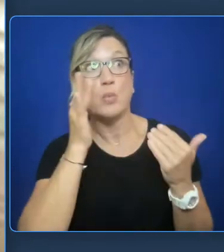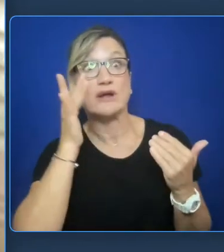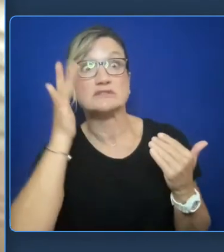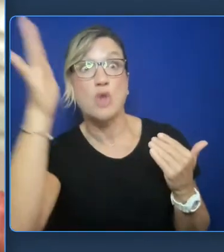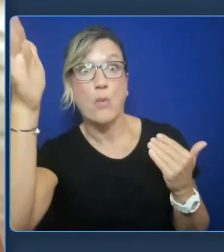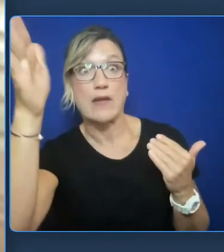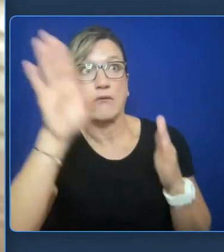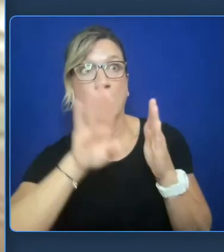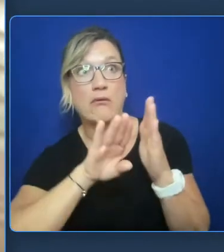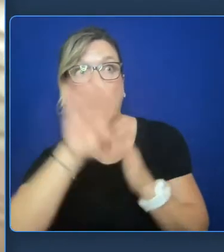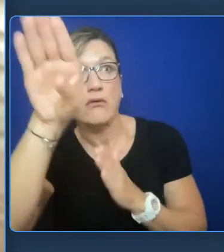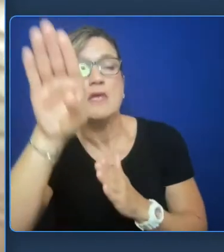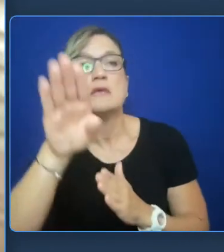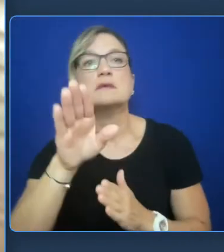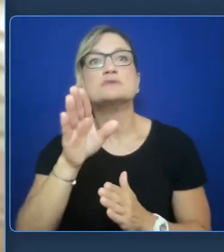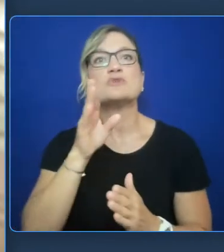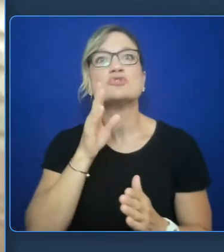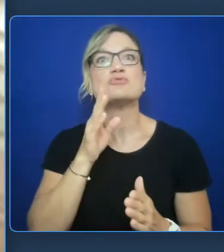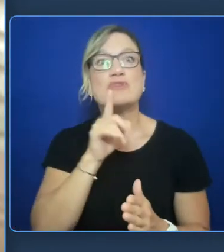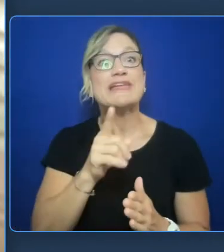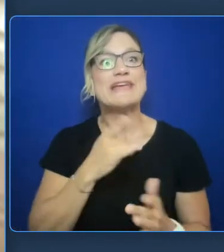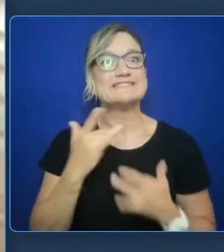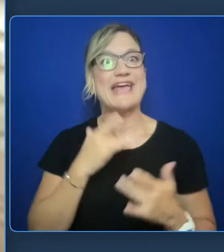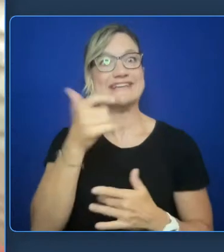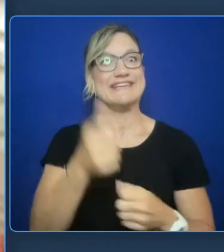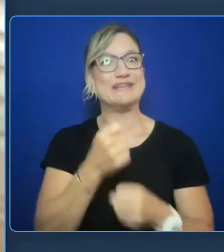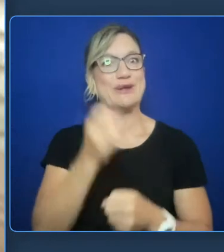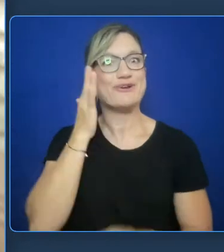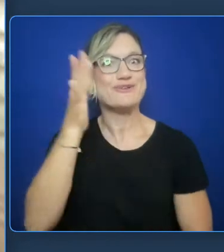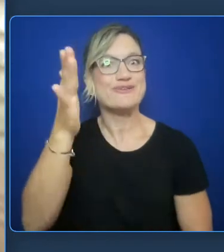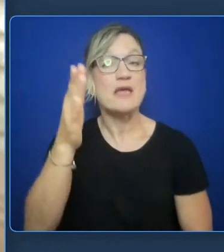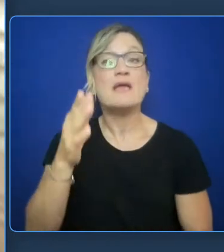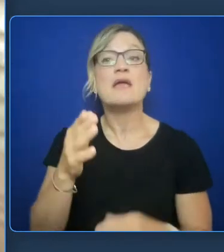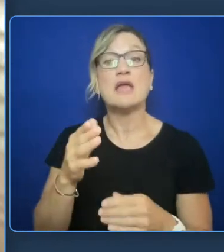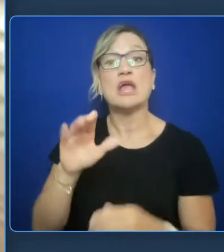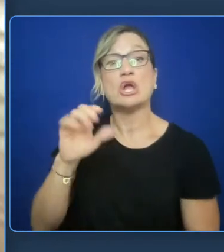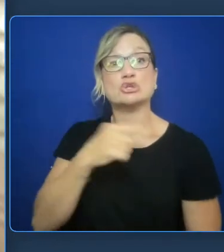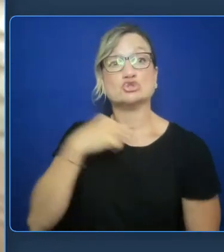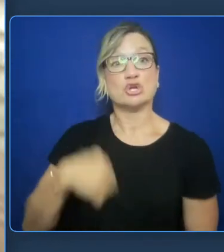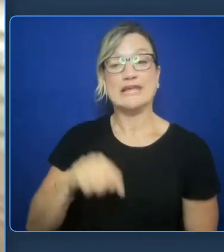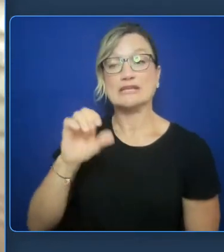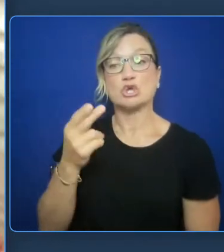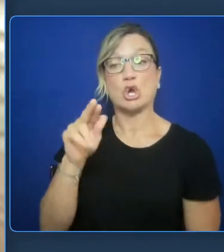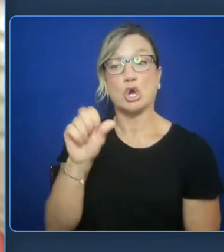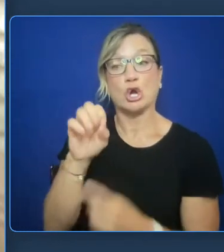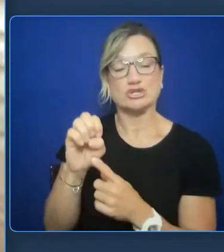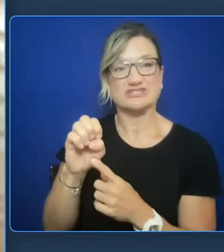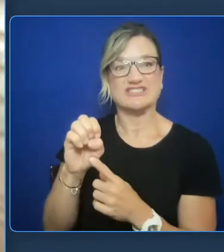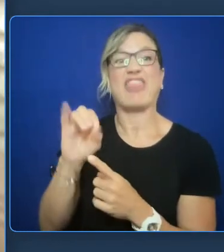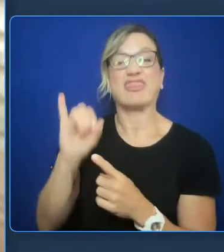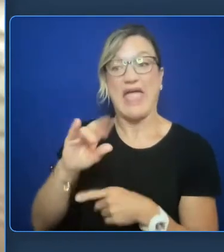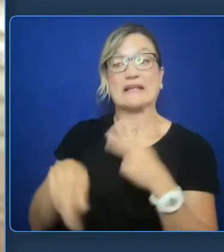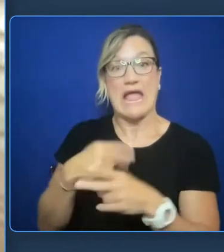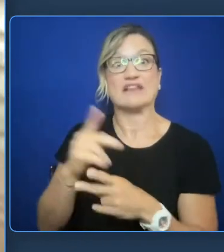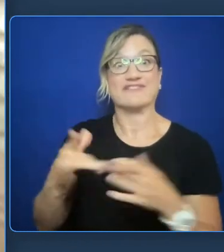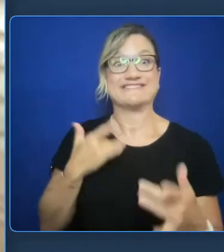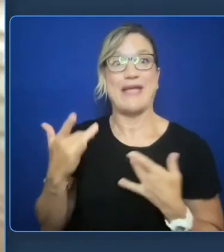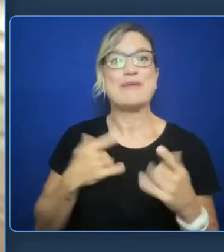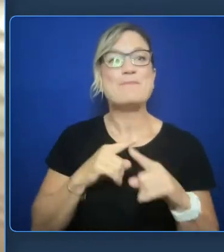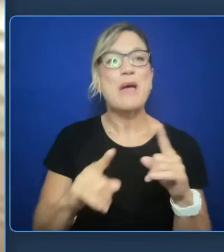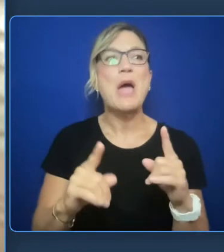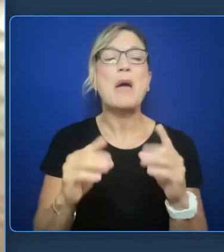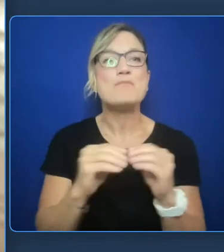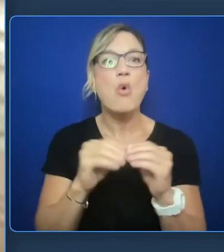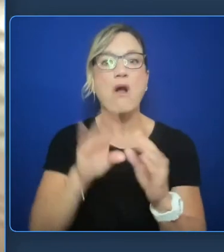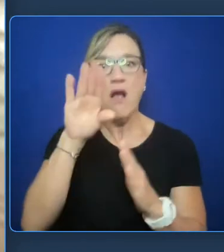that it's going to be a really exciting 10 years, exciting possibly in the Chinese curse sort of way, but hopefully in the more